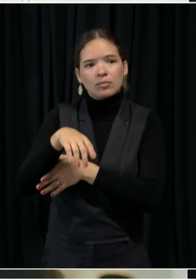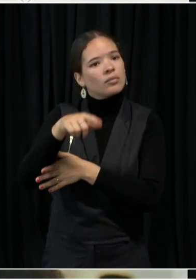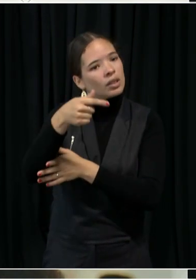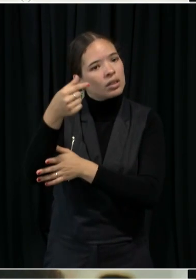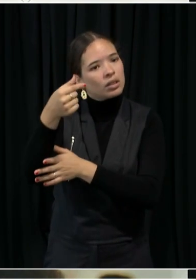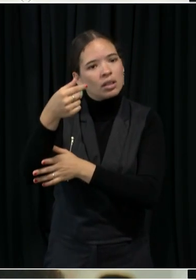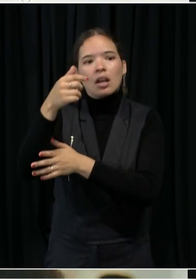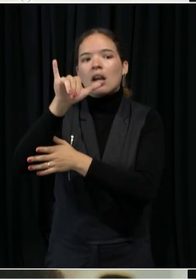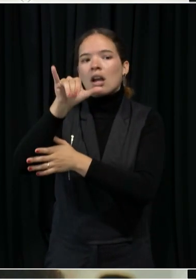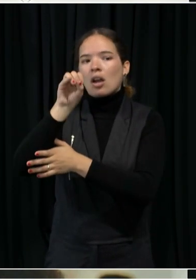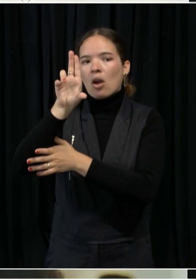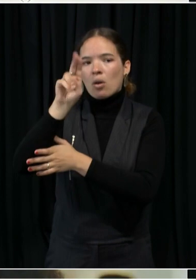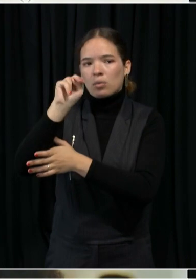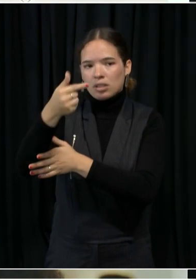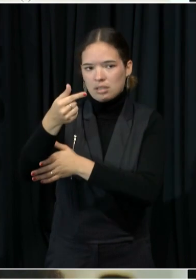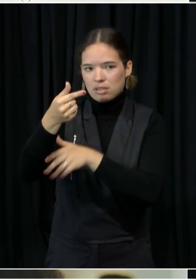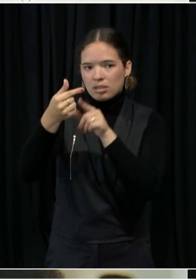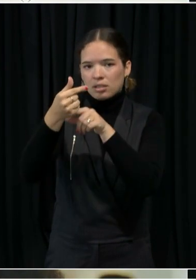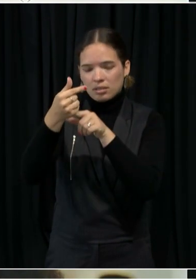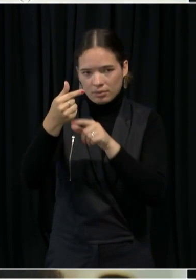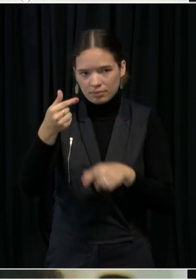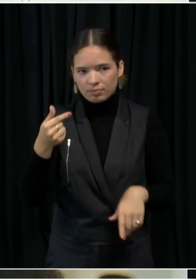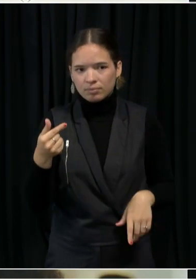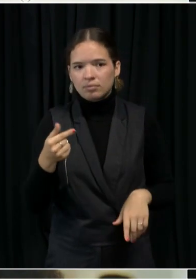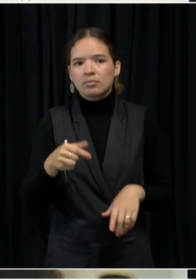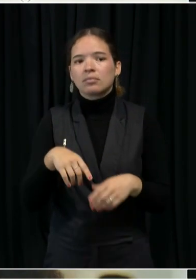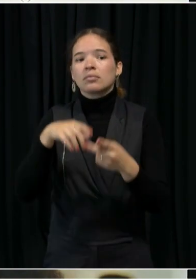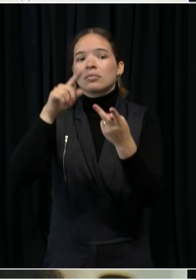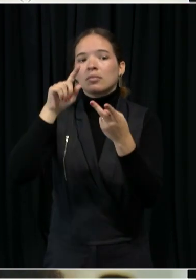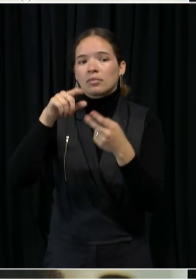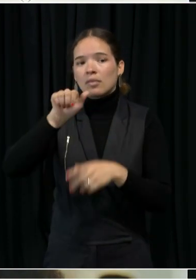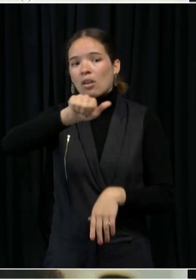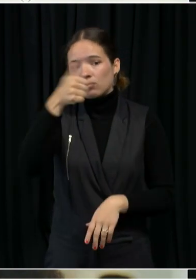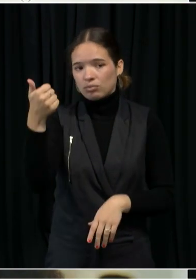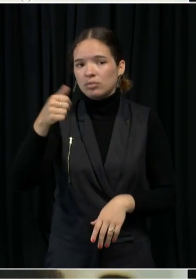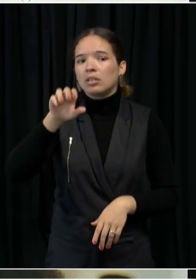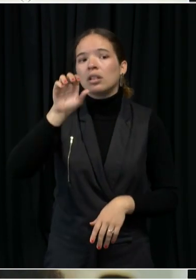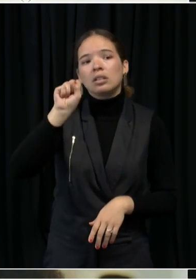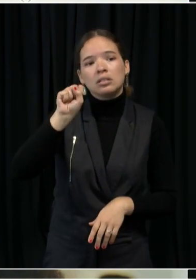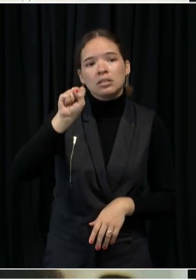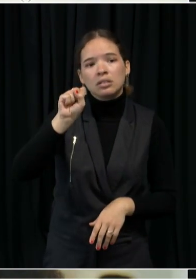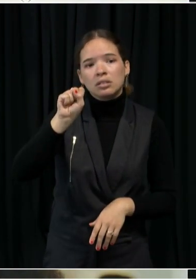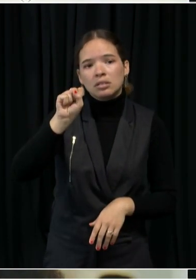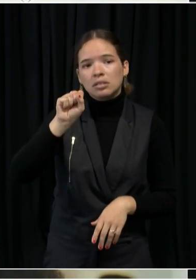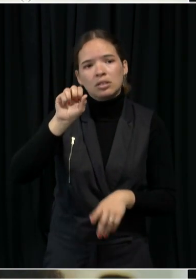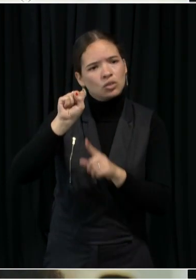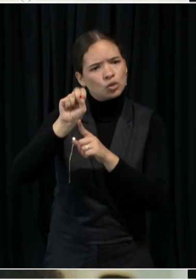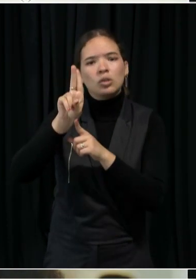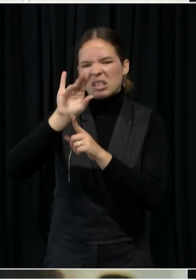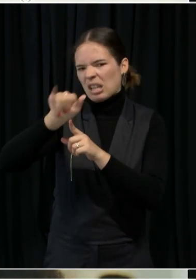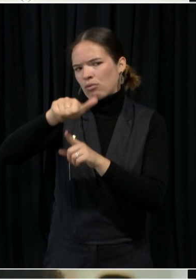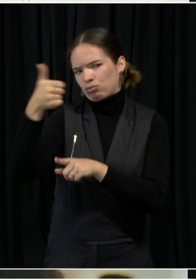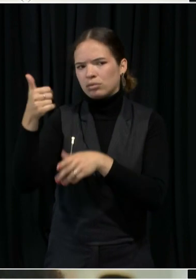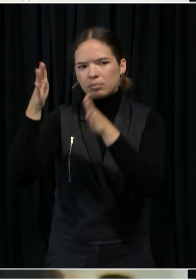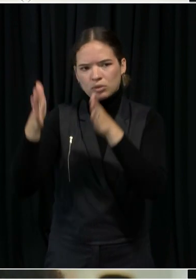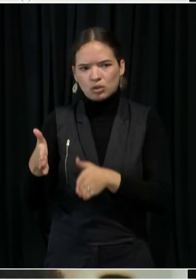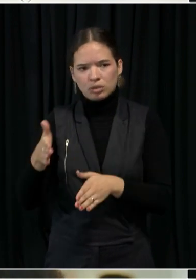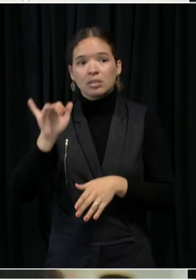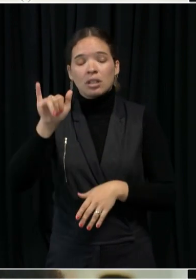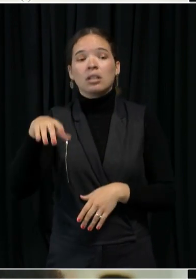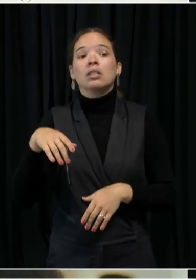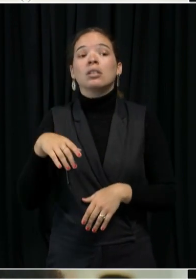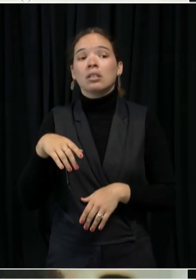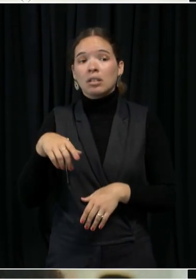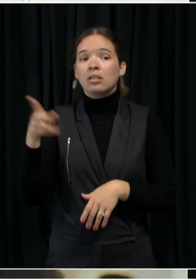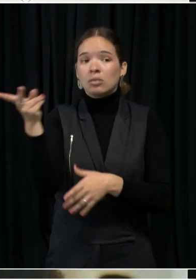Stutz, who's working with Kim Russo and my colleagues as well, and our staff